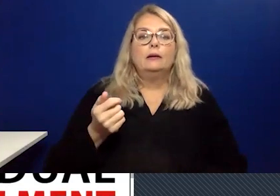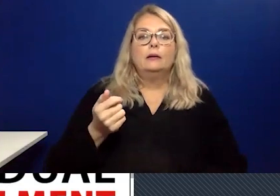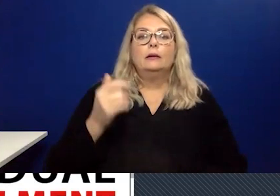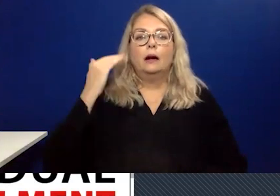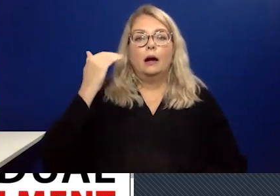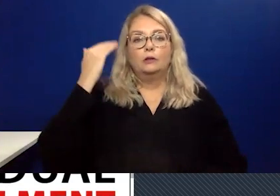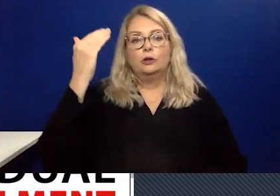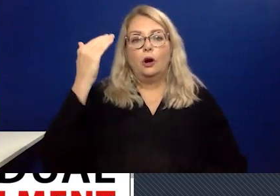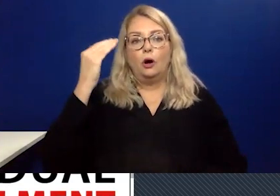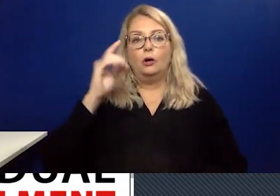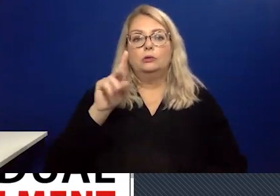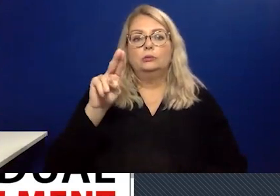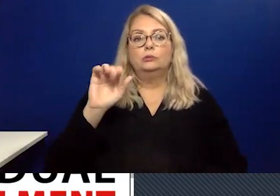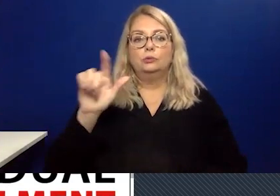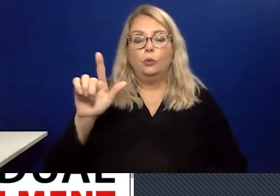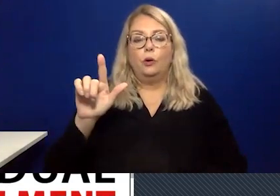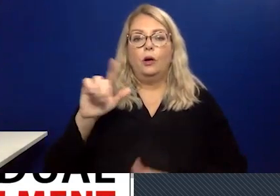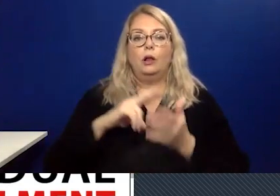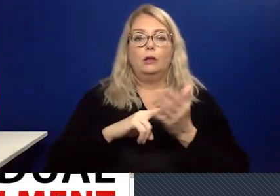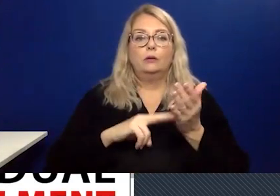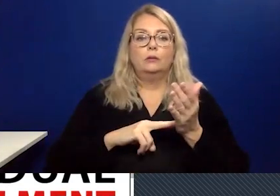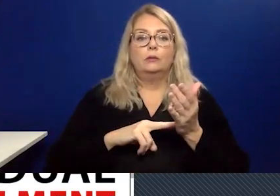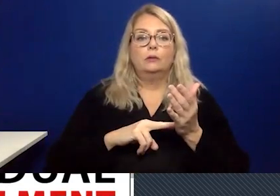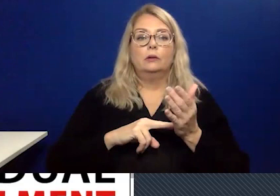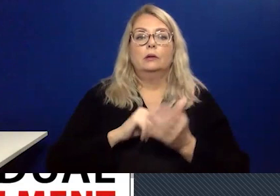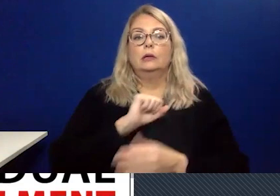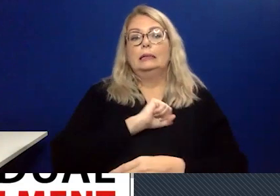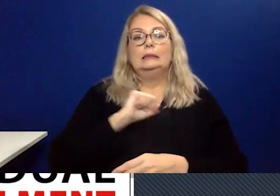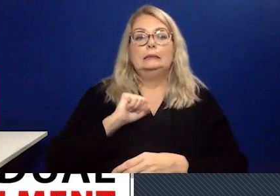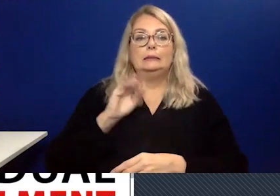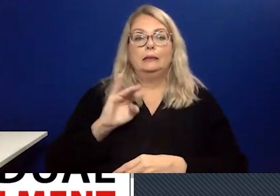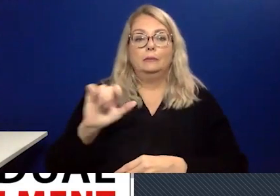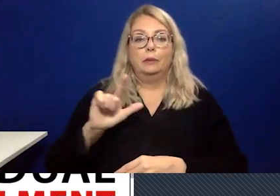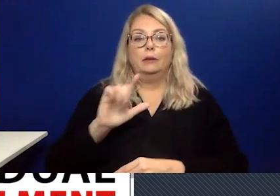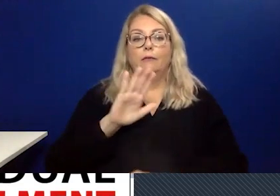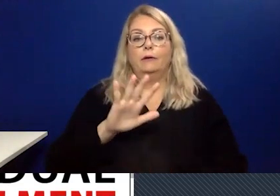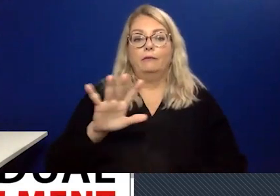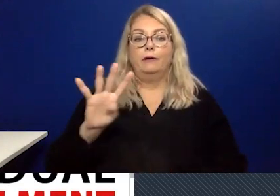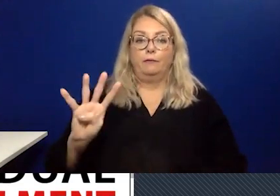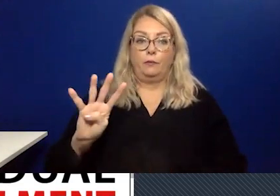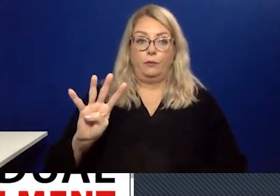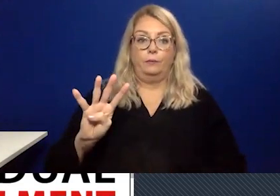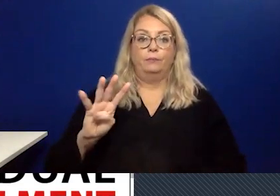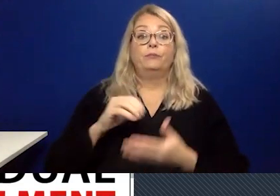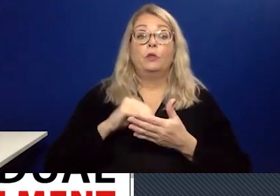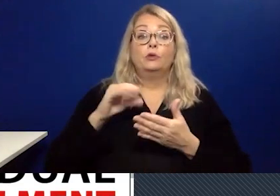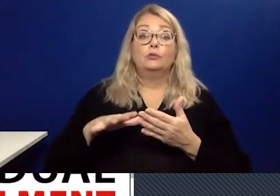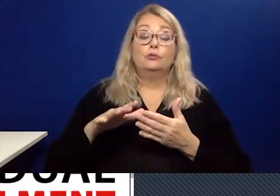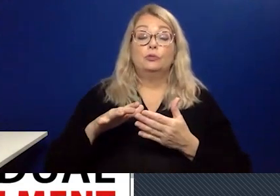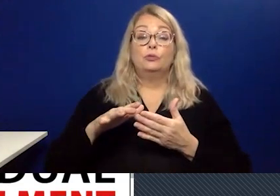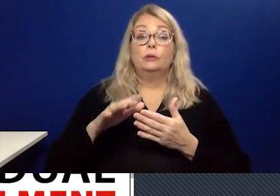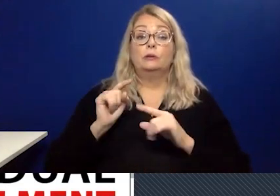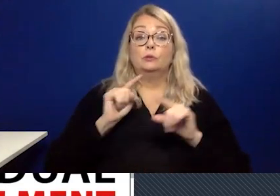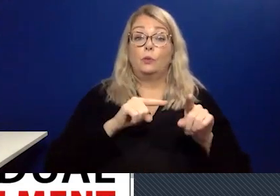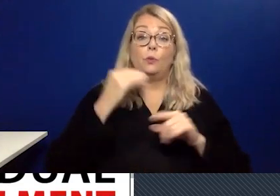dual enrollment. Senate Bill 554, which was passed, I don't know, maybe about 5 years ago. Students who are at the adult schools who